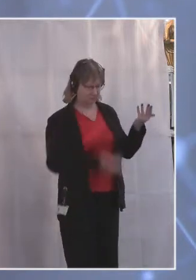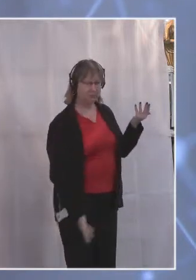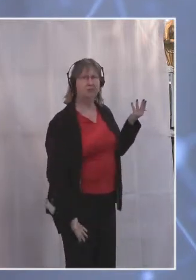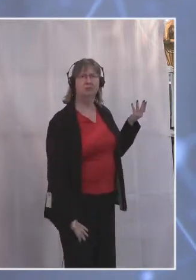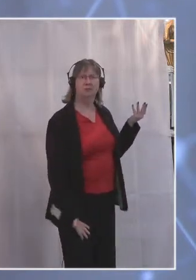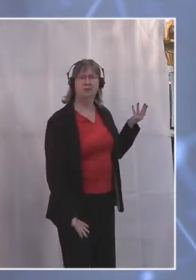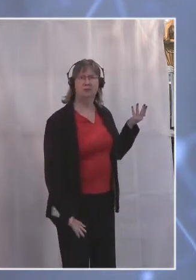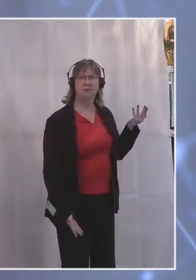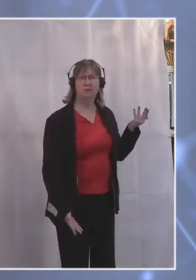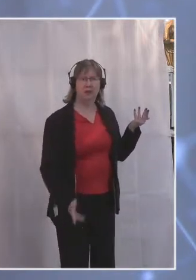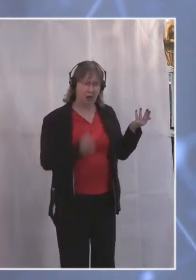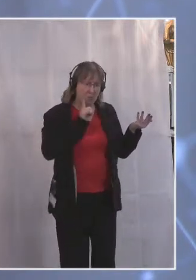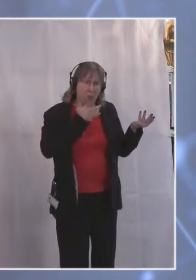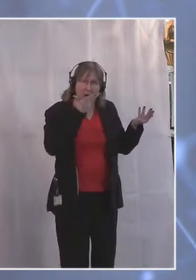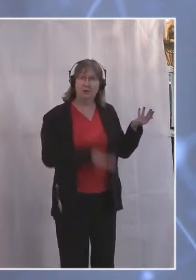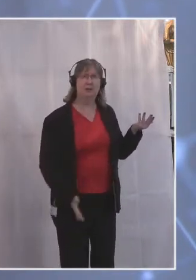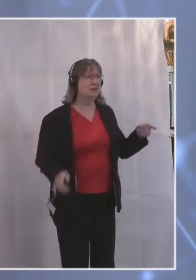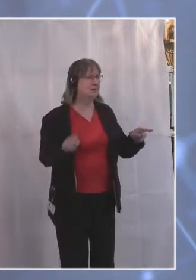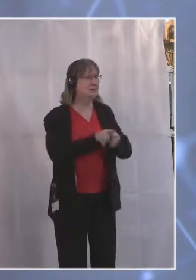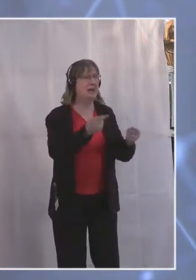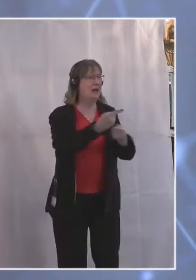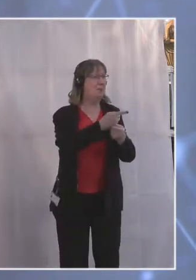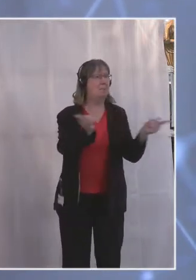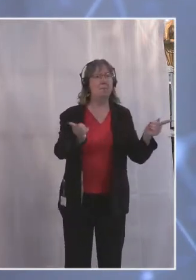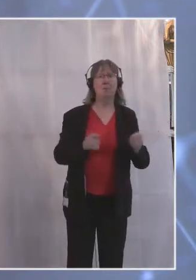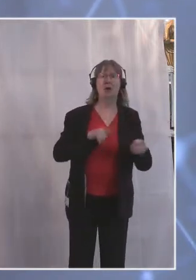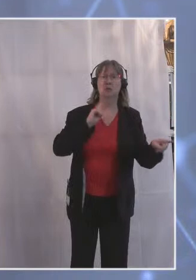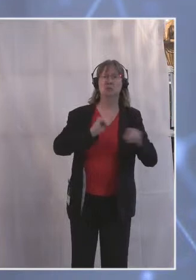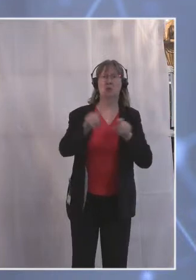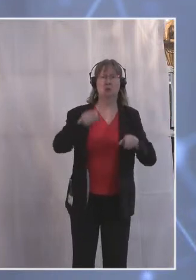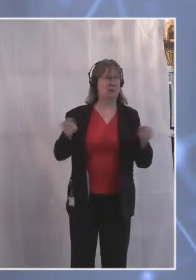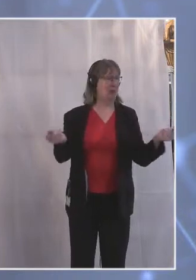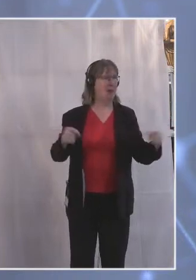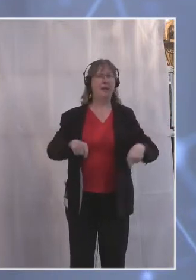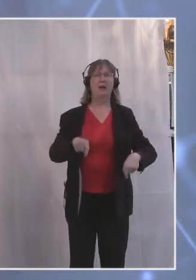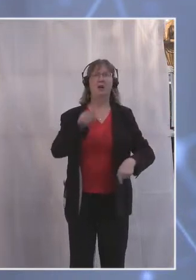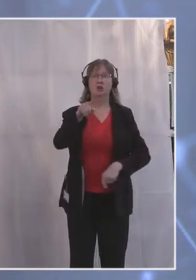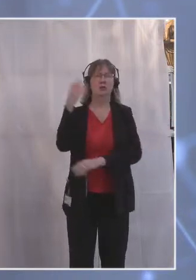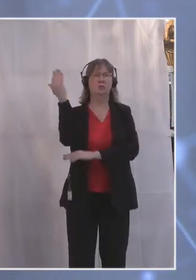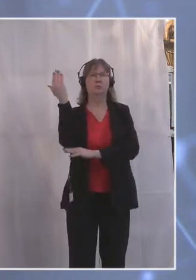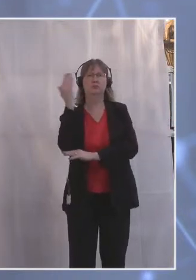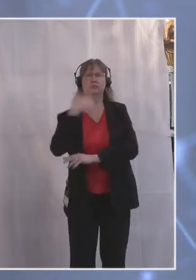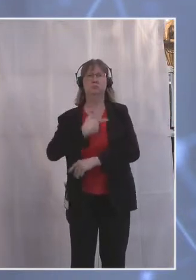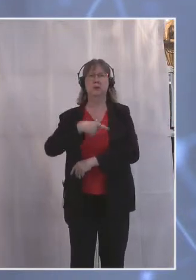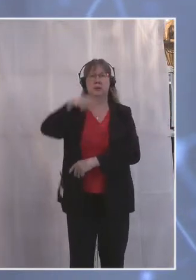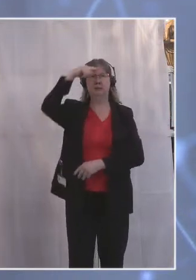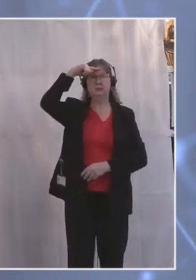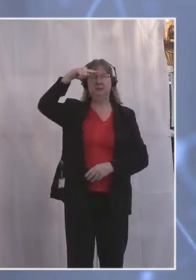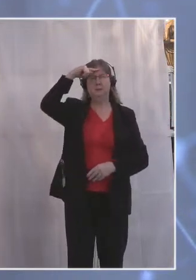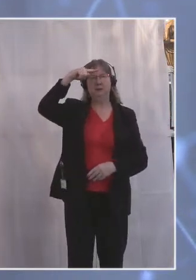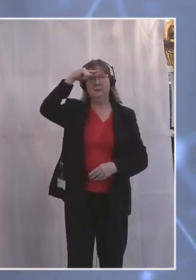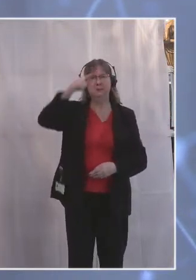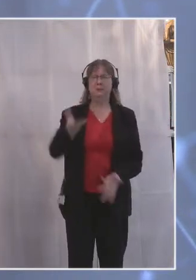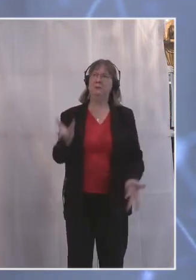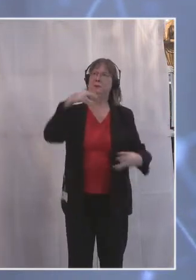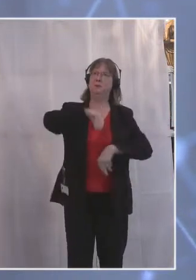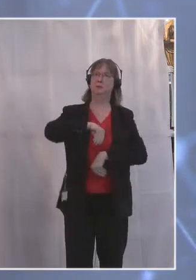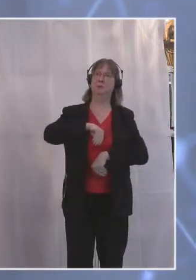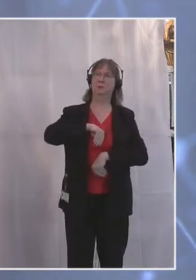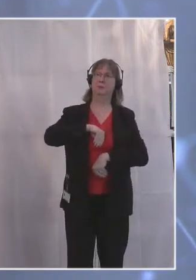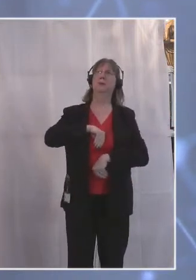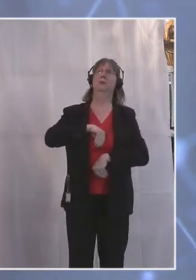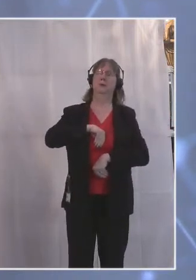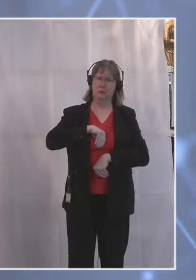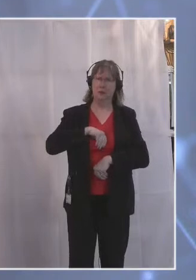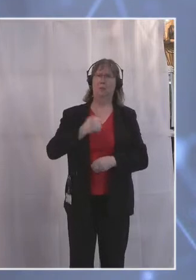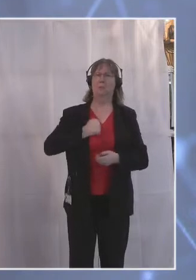as a huge amount of the audience. I'm here because I'm a woman, and what you speak about today resonates with myself and the career that I've lived through